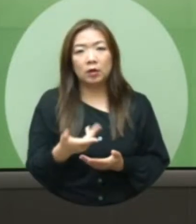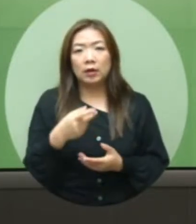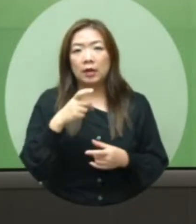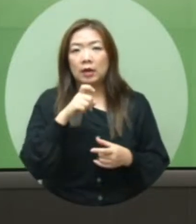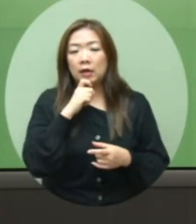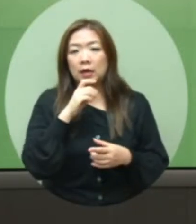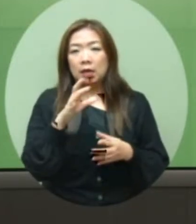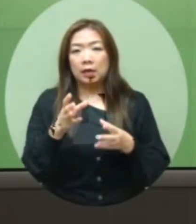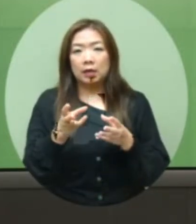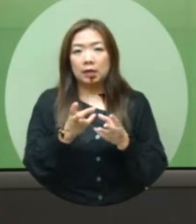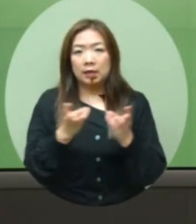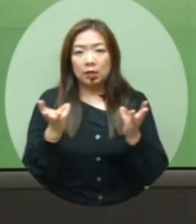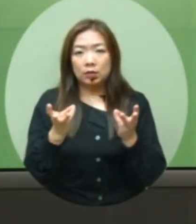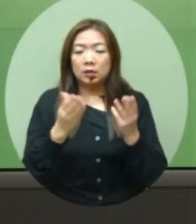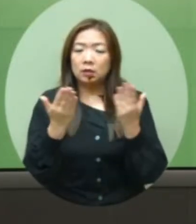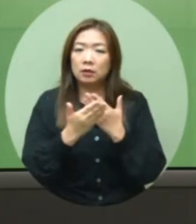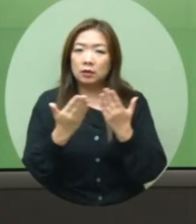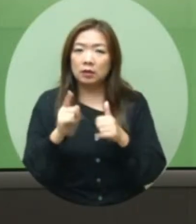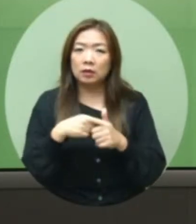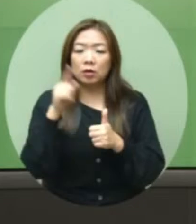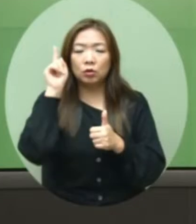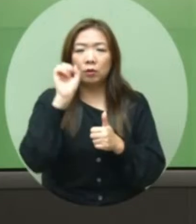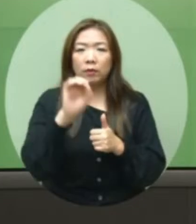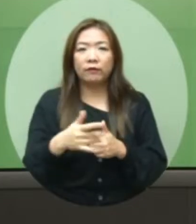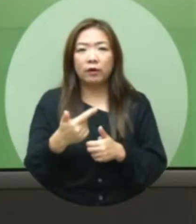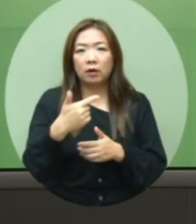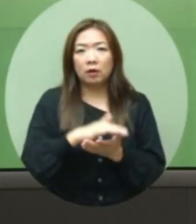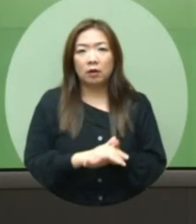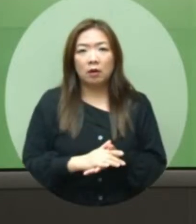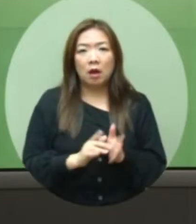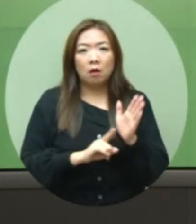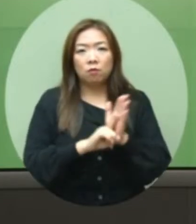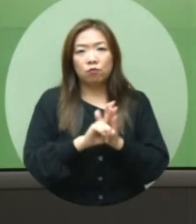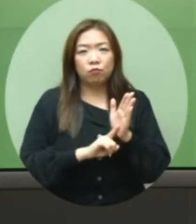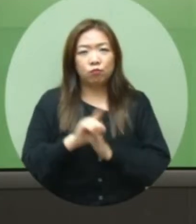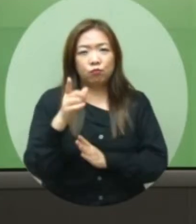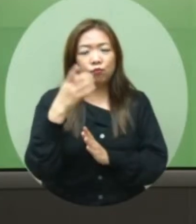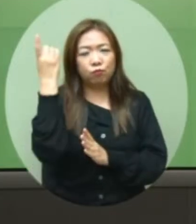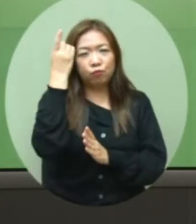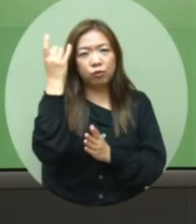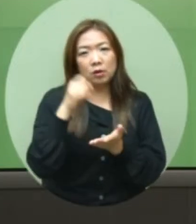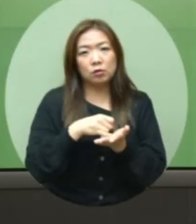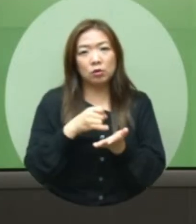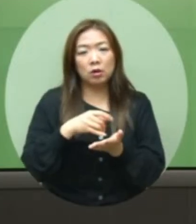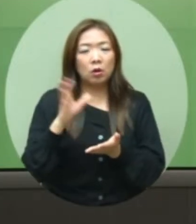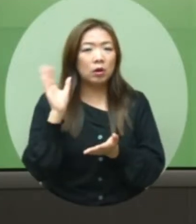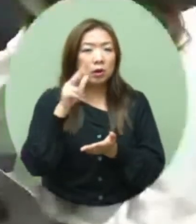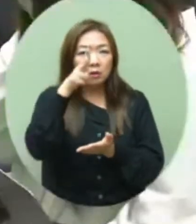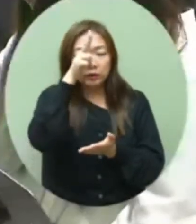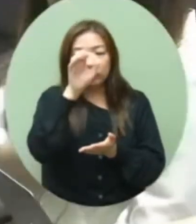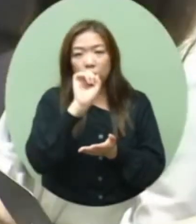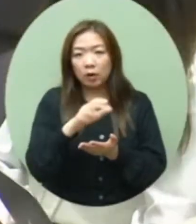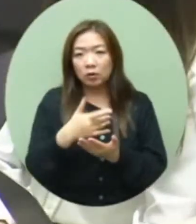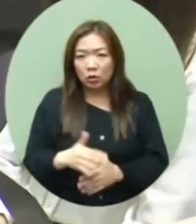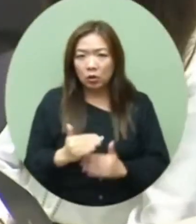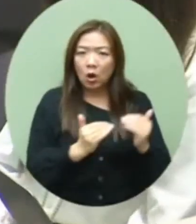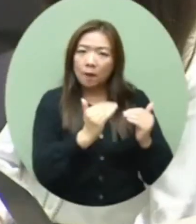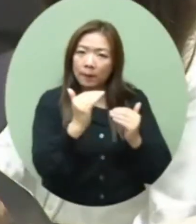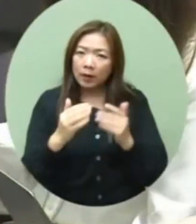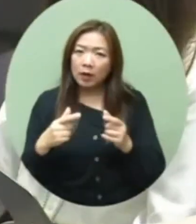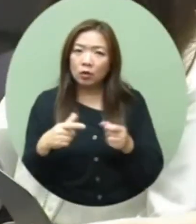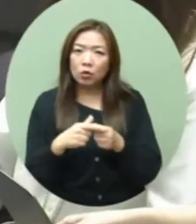I'm from cable TV. My first question, liquor duty. We heard from the government